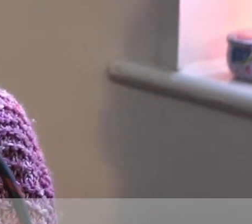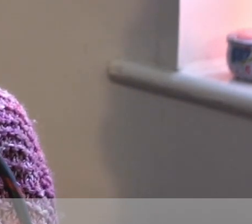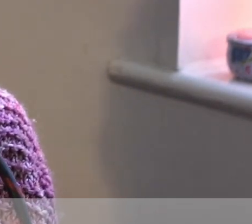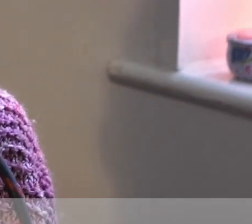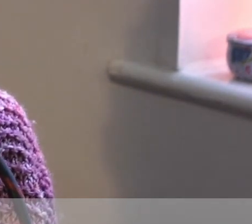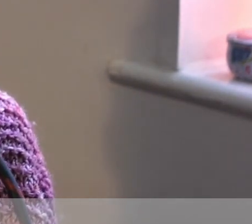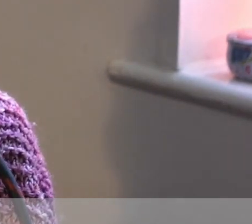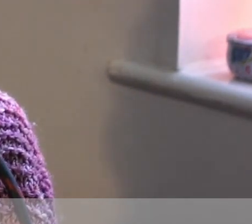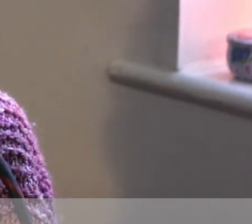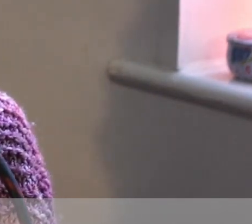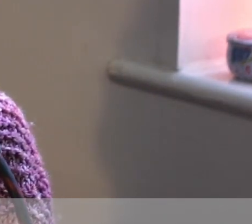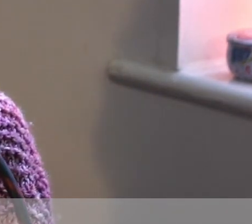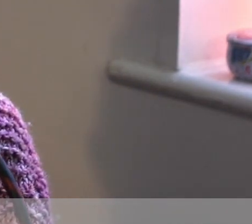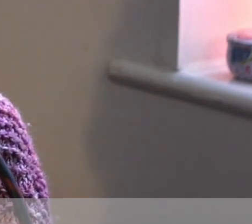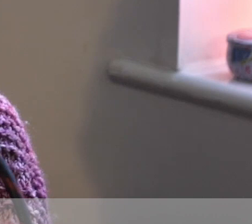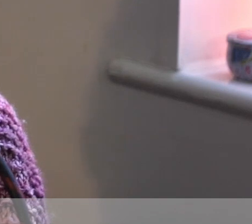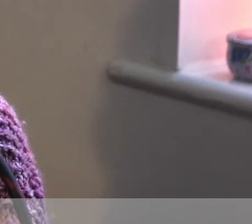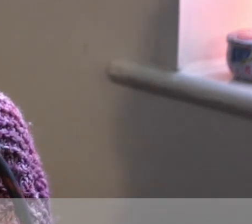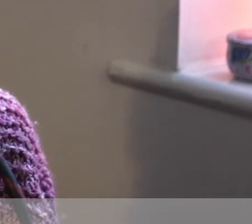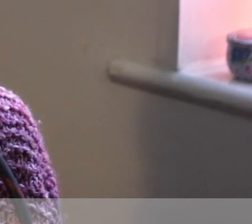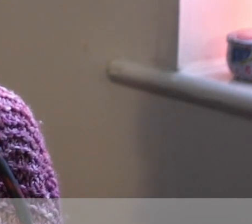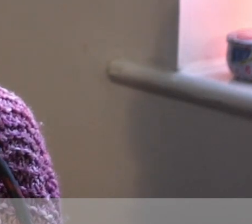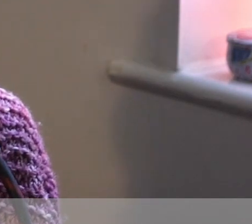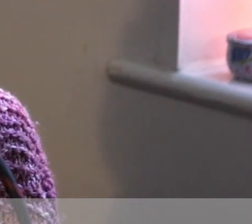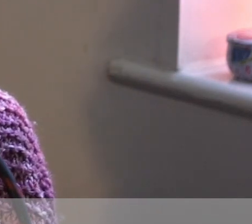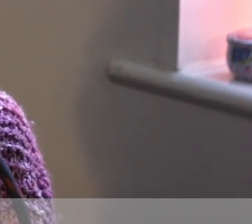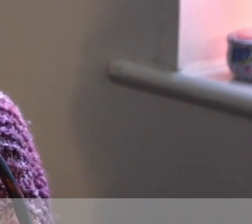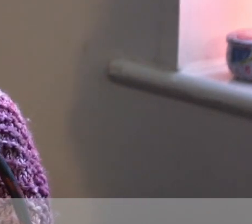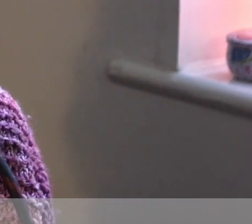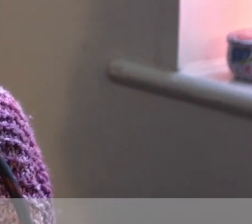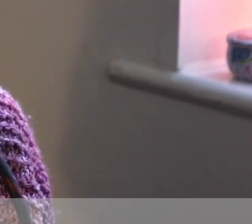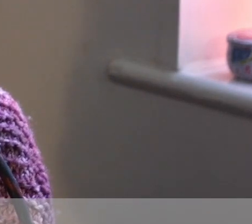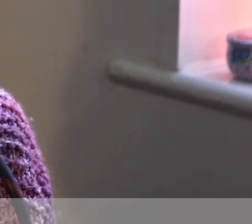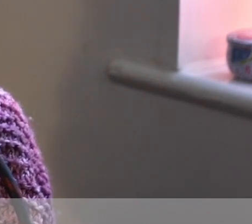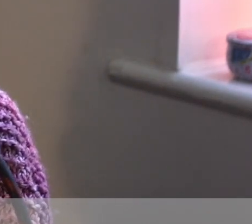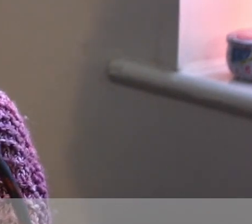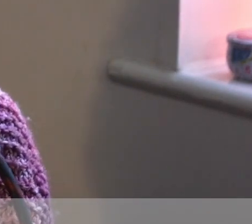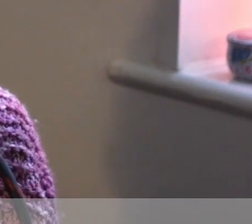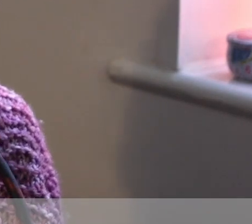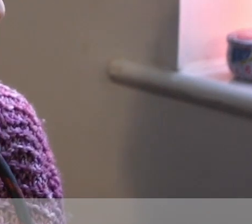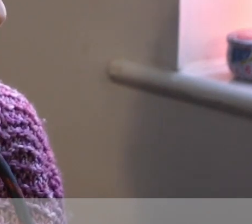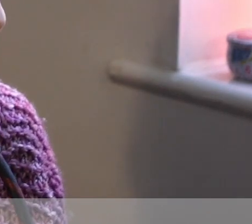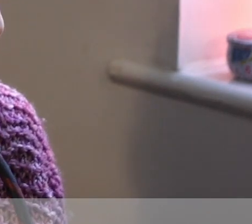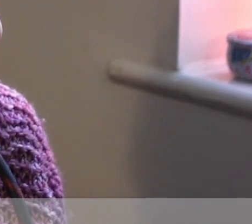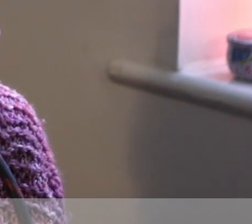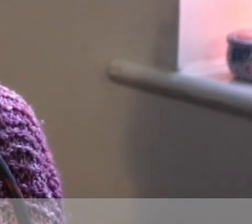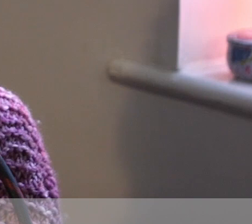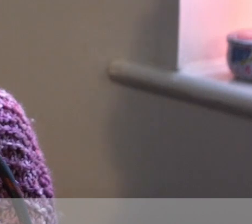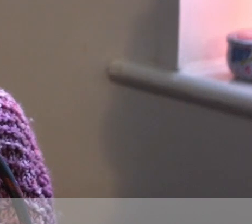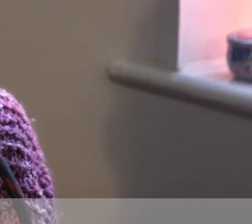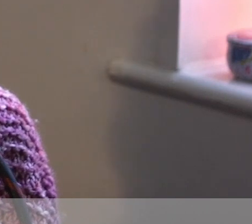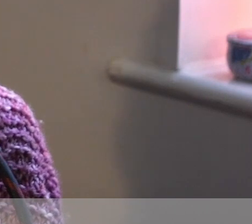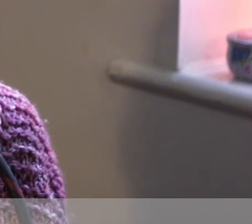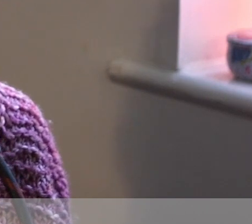photos of smiles stretched over the years and above blazers, crested with arms under neat baby froze, in